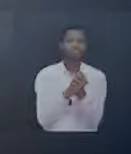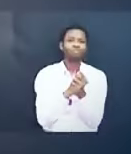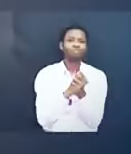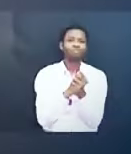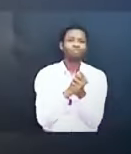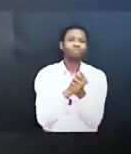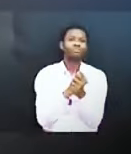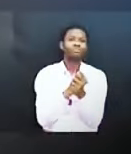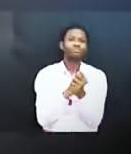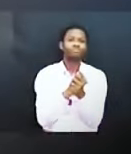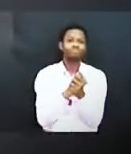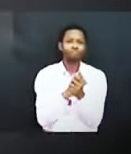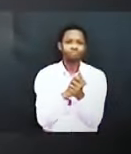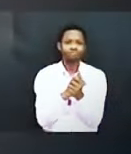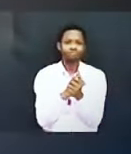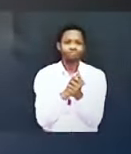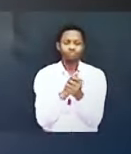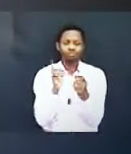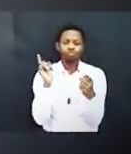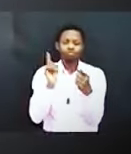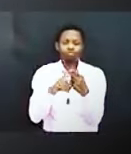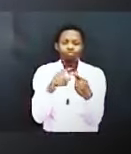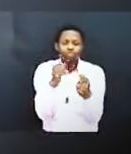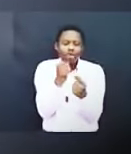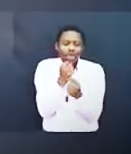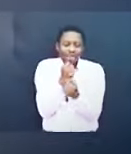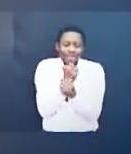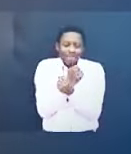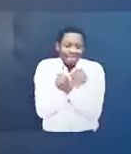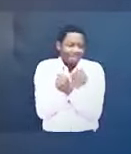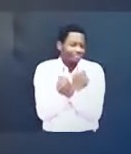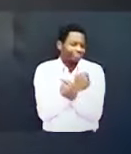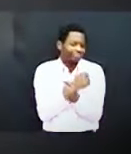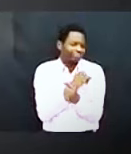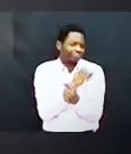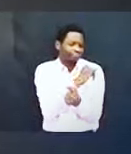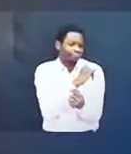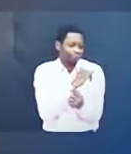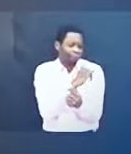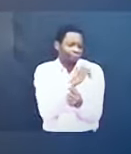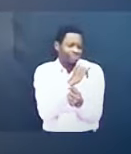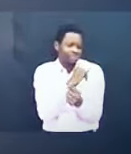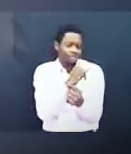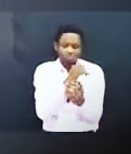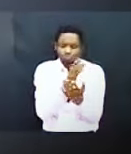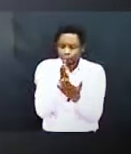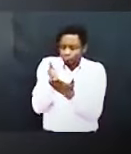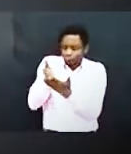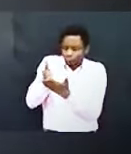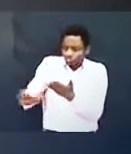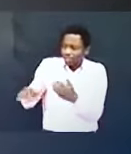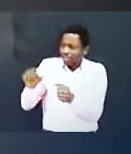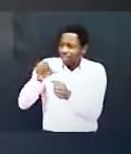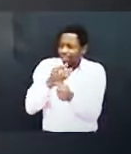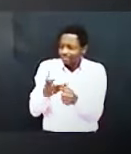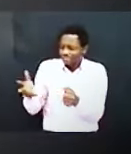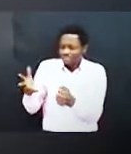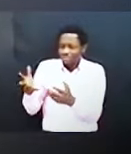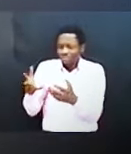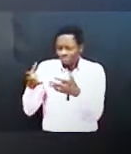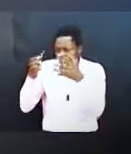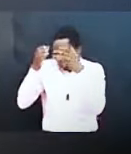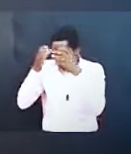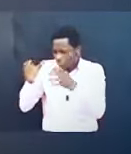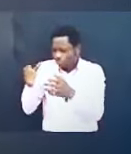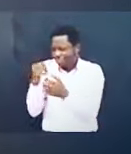to be entirely to love each other and avoid all things that tend to quench the